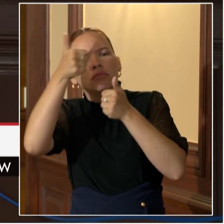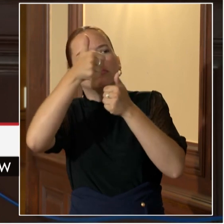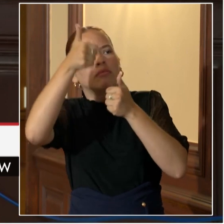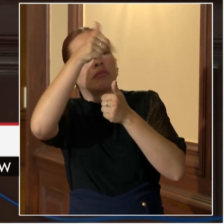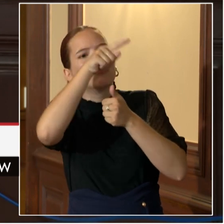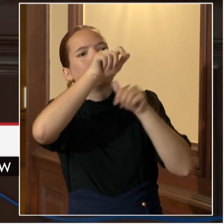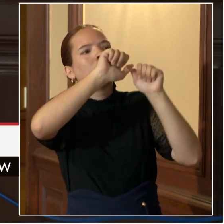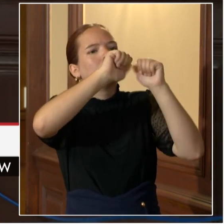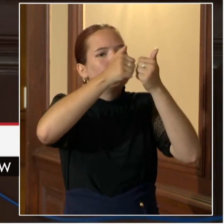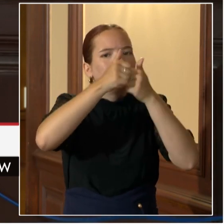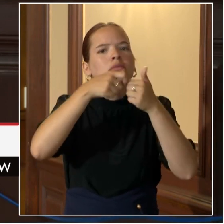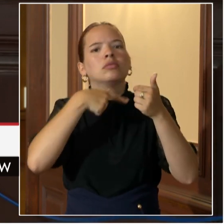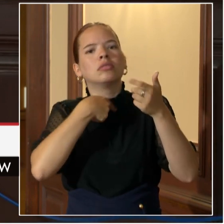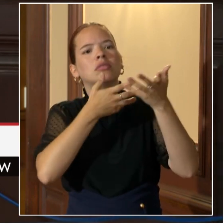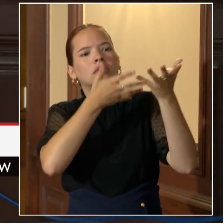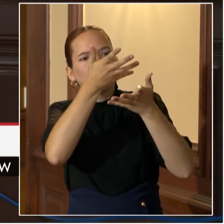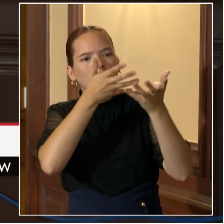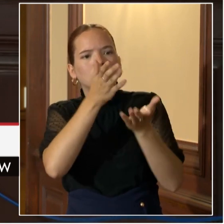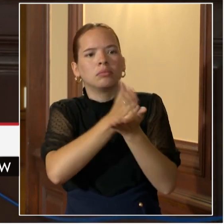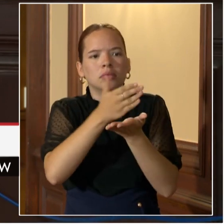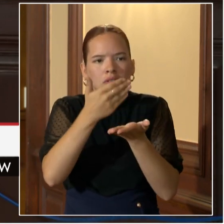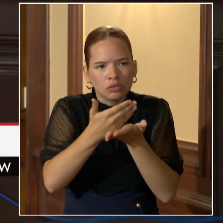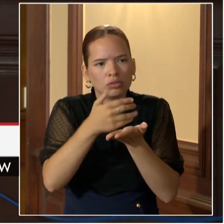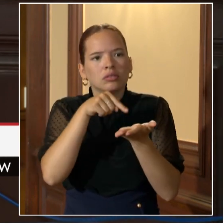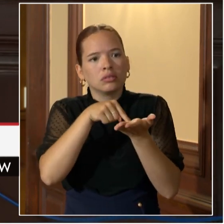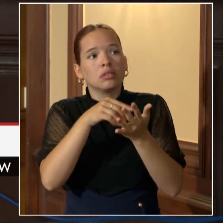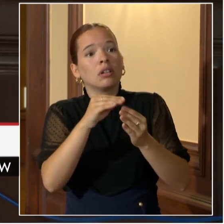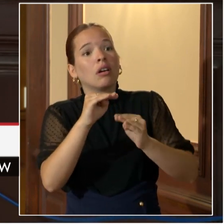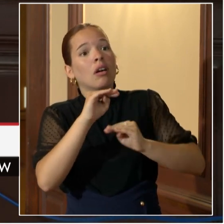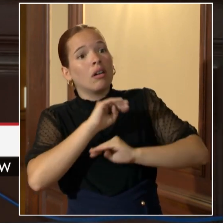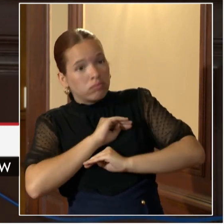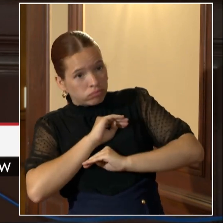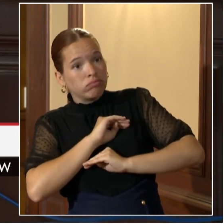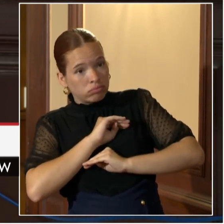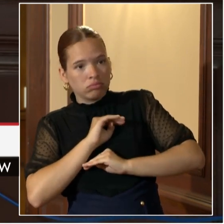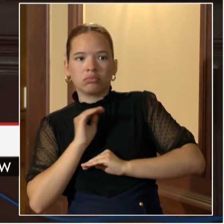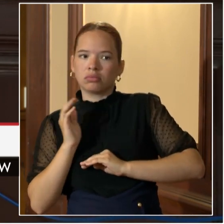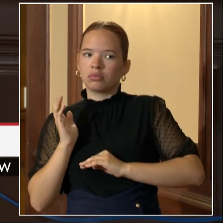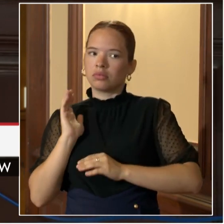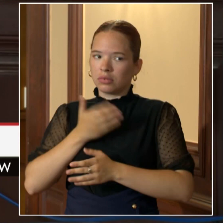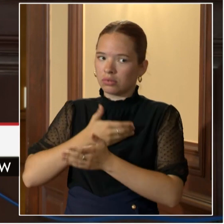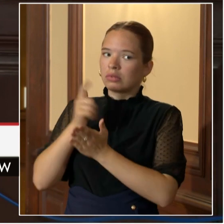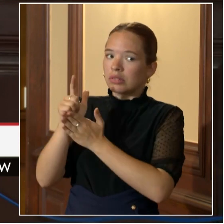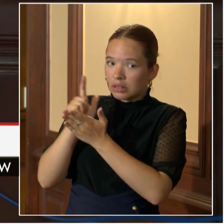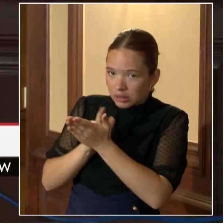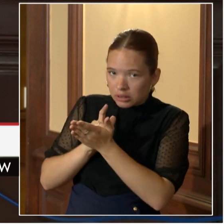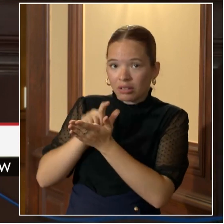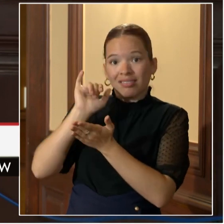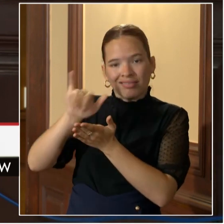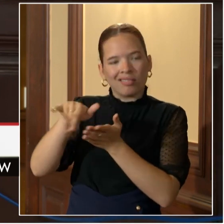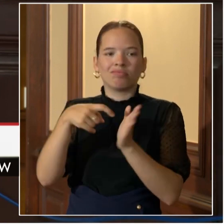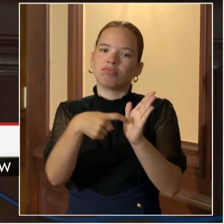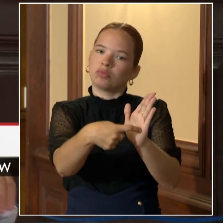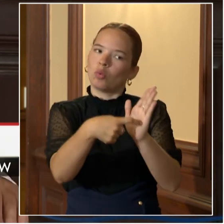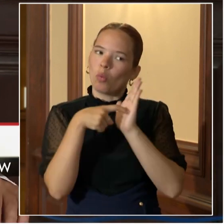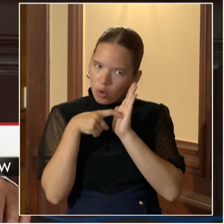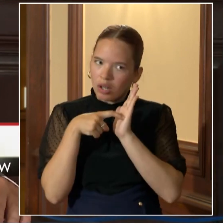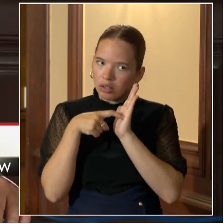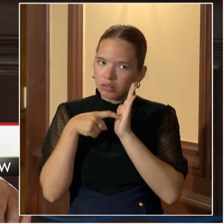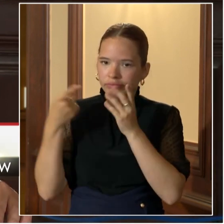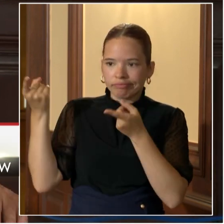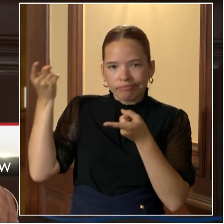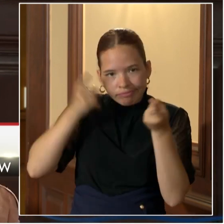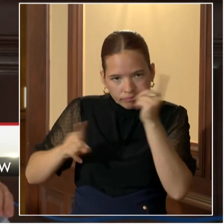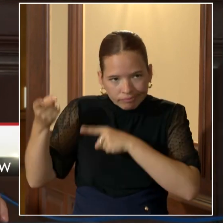under D.C. law that appropriated funds approved by the budget process be programmed subject to and authorization with